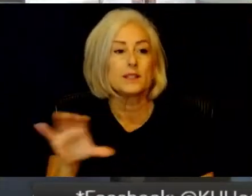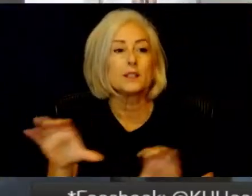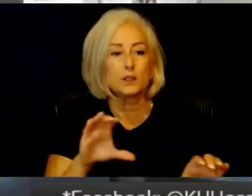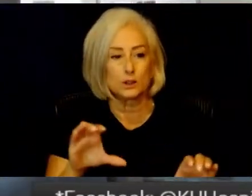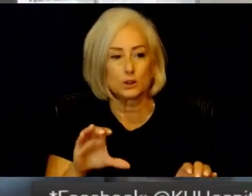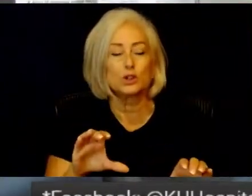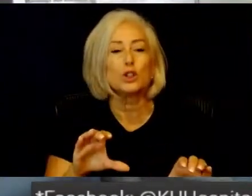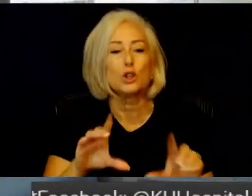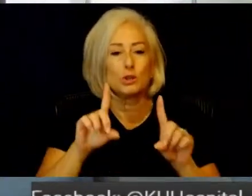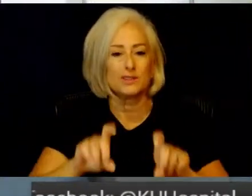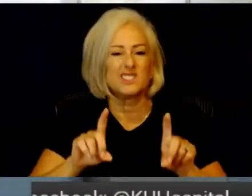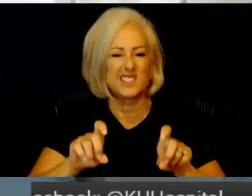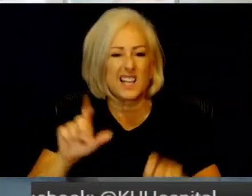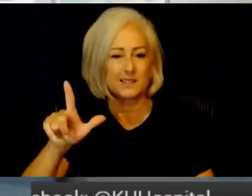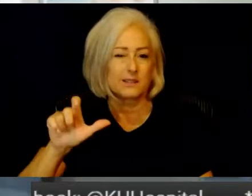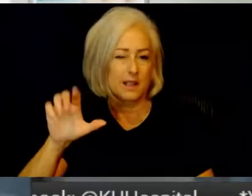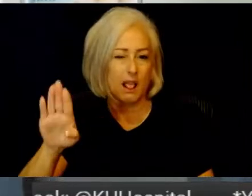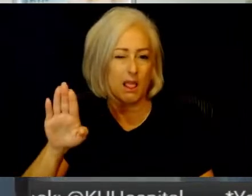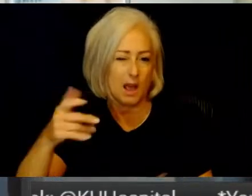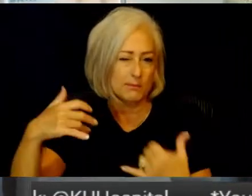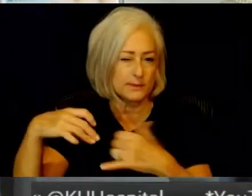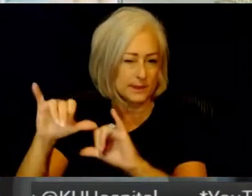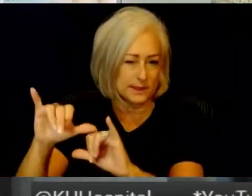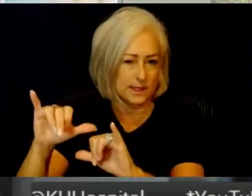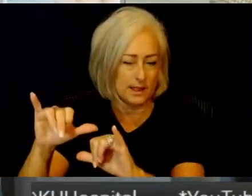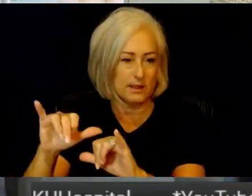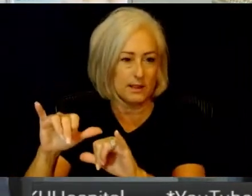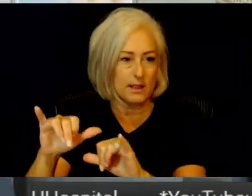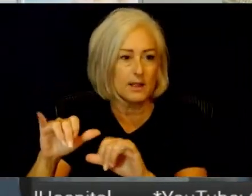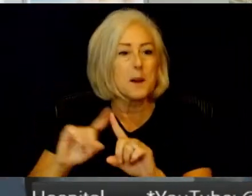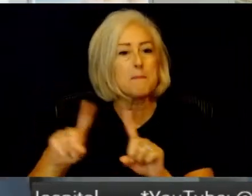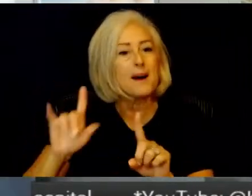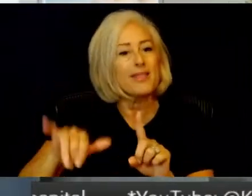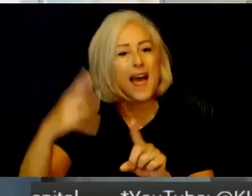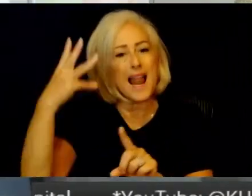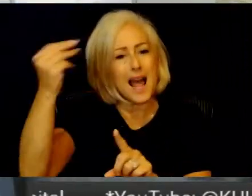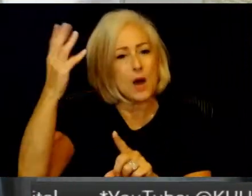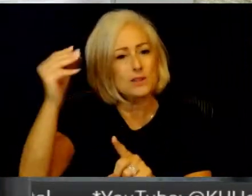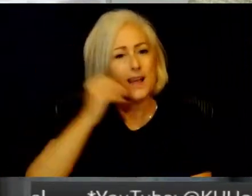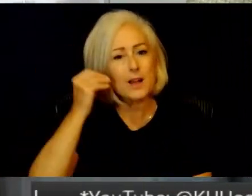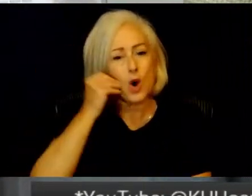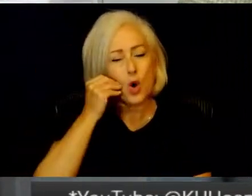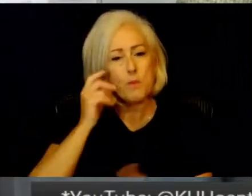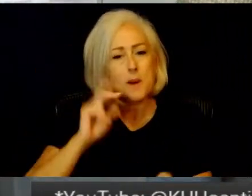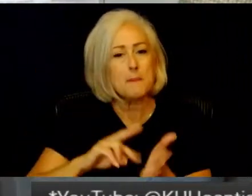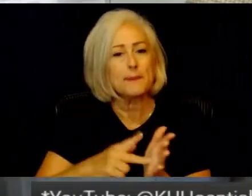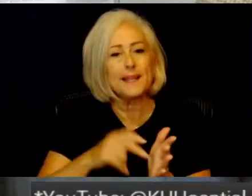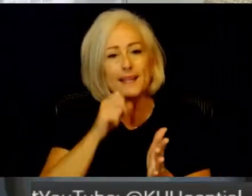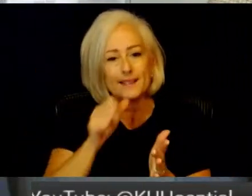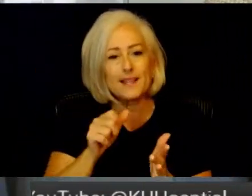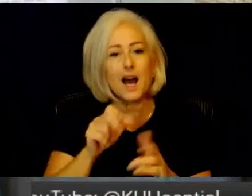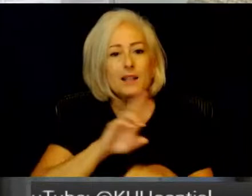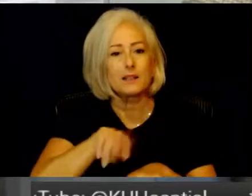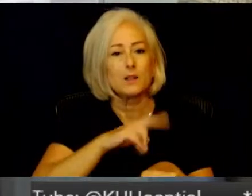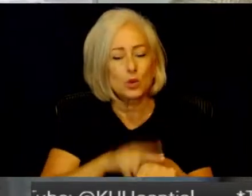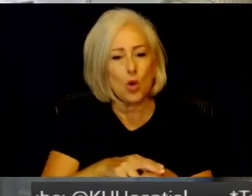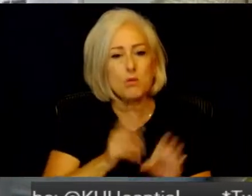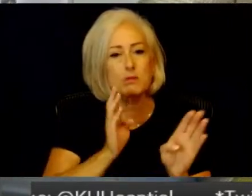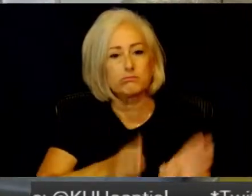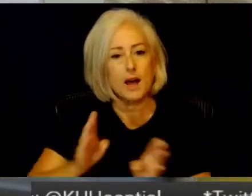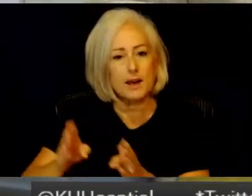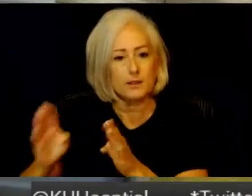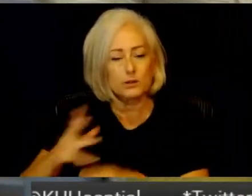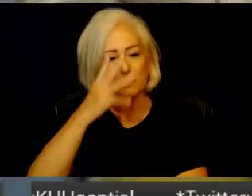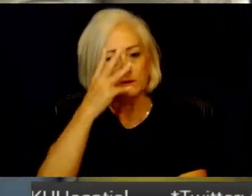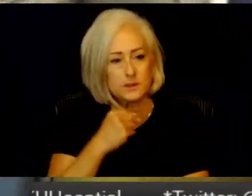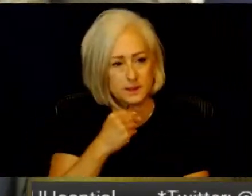But it does take you outside the home, so you don't get that natural pattern of sleep. Okay. And also, it is easier and more feasible to do the